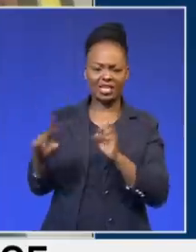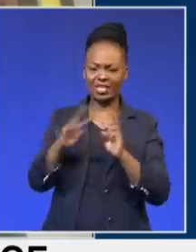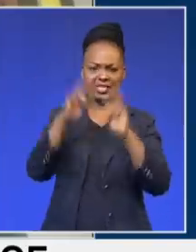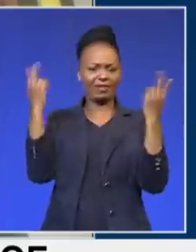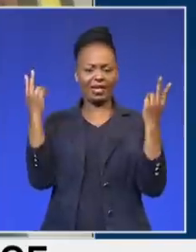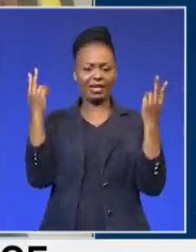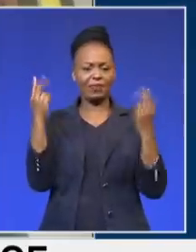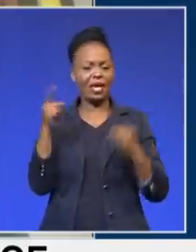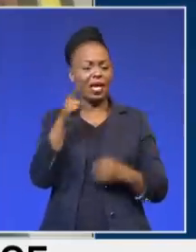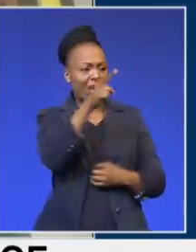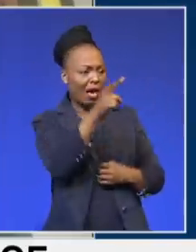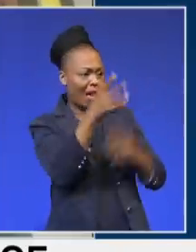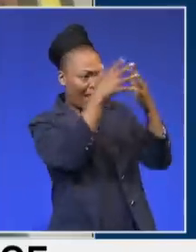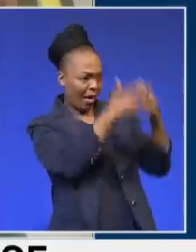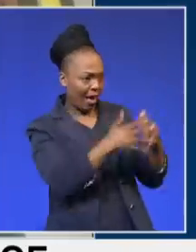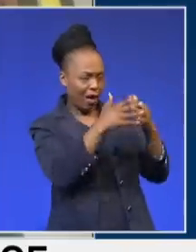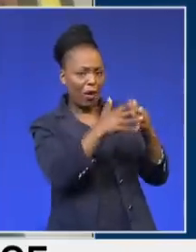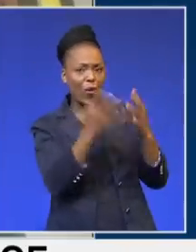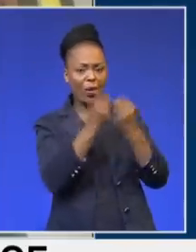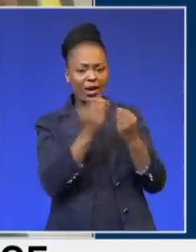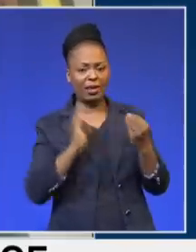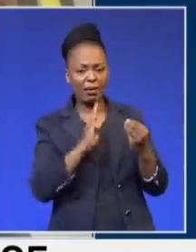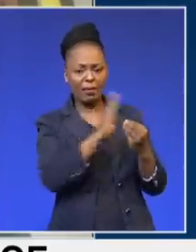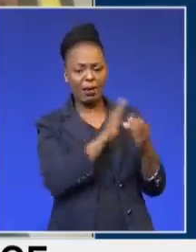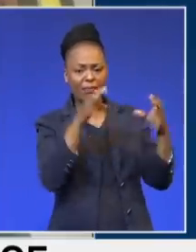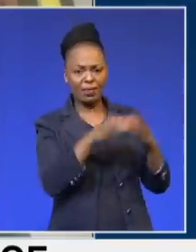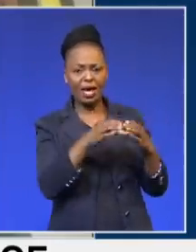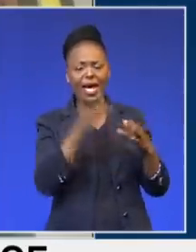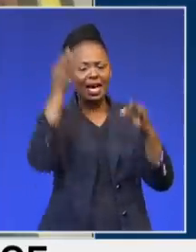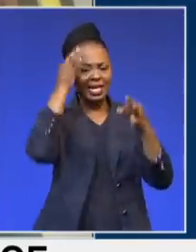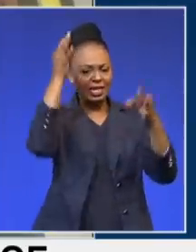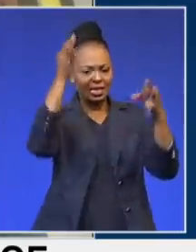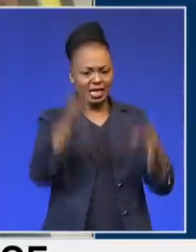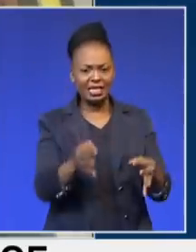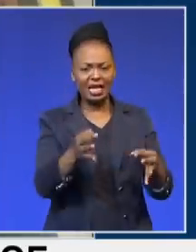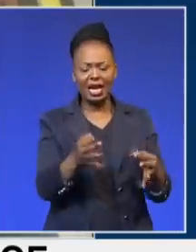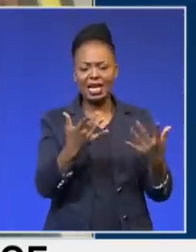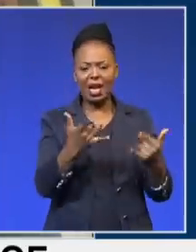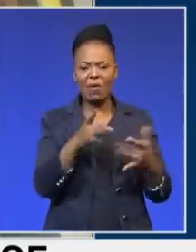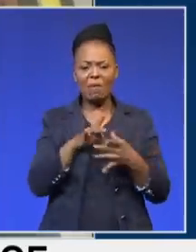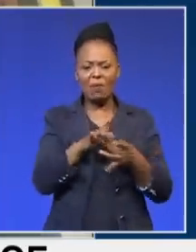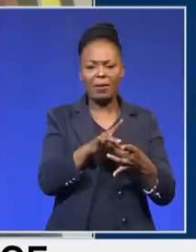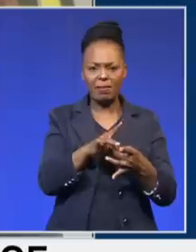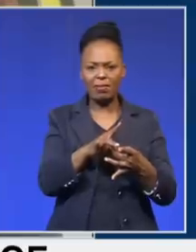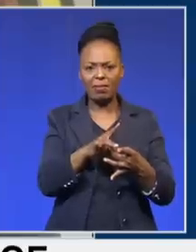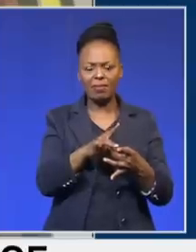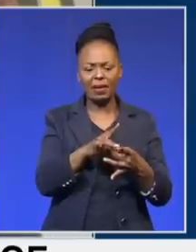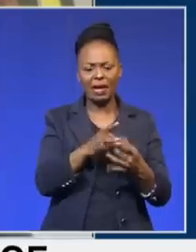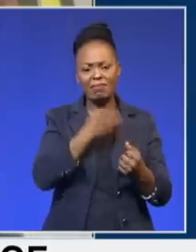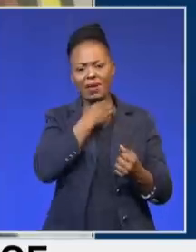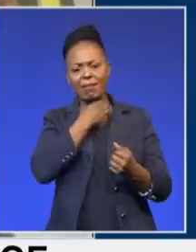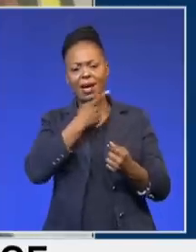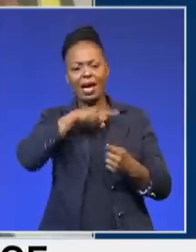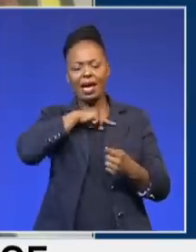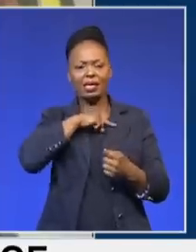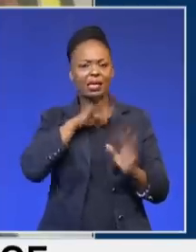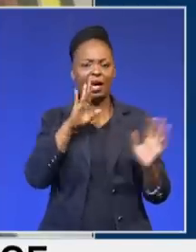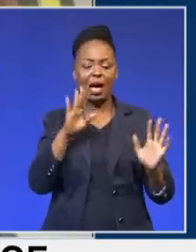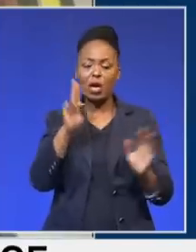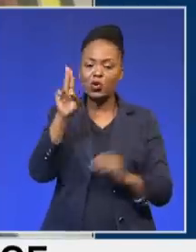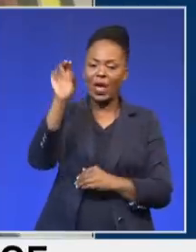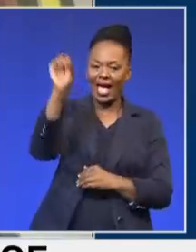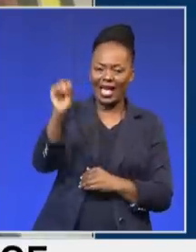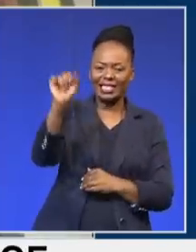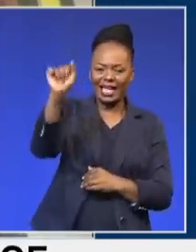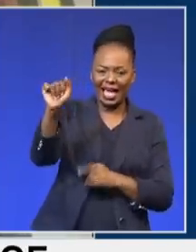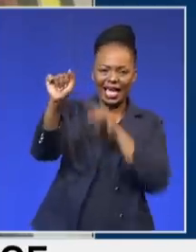Nations, which is a multilateral body whose decisions then become binding to us, has no sanctions against Russia. It is the USA who